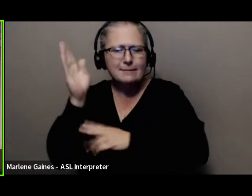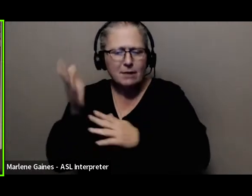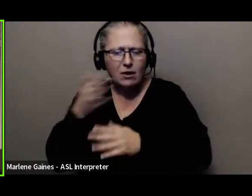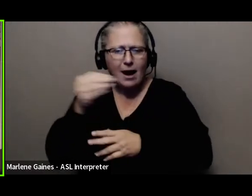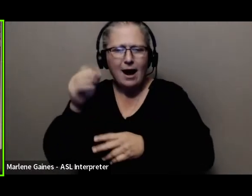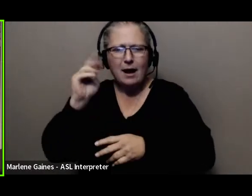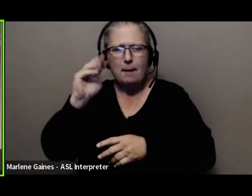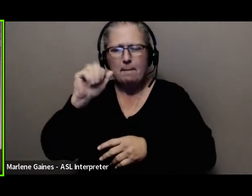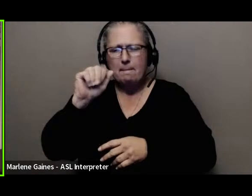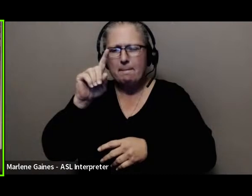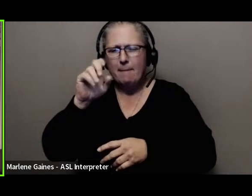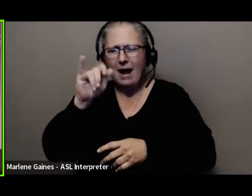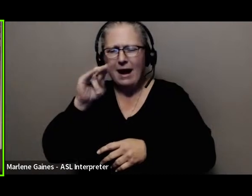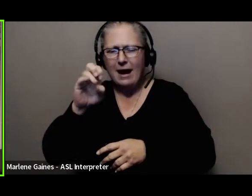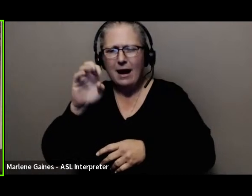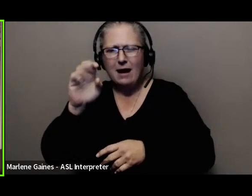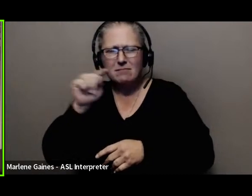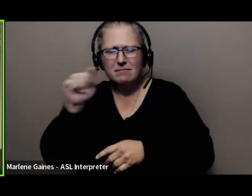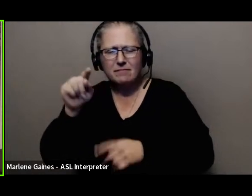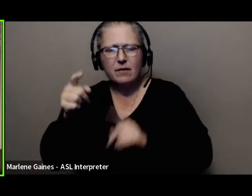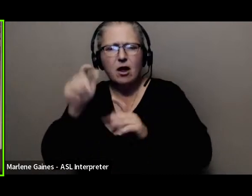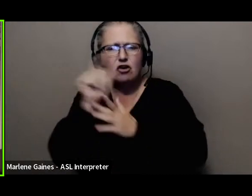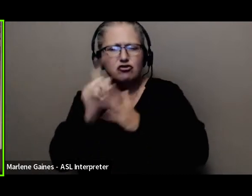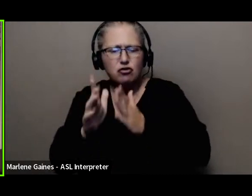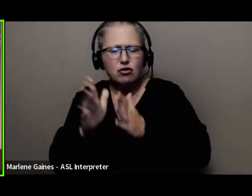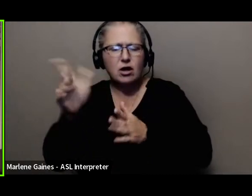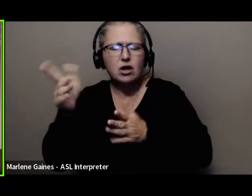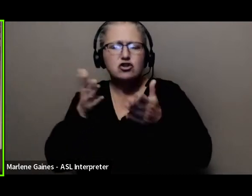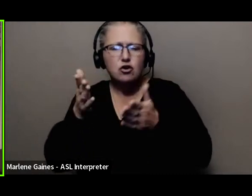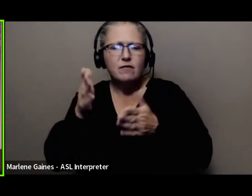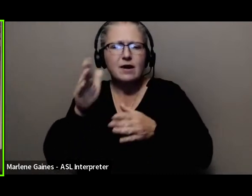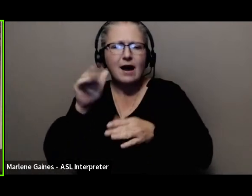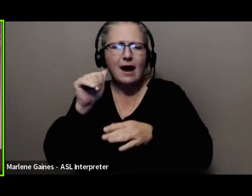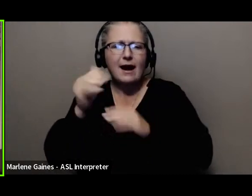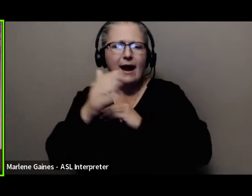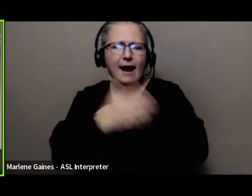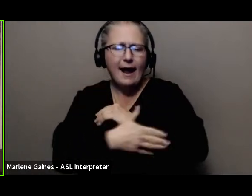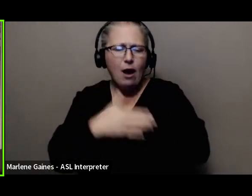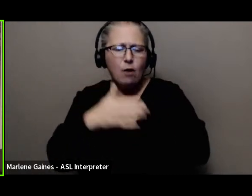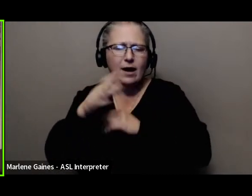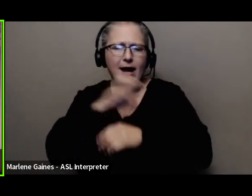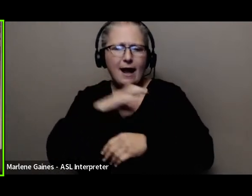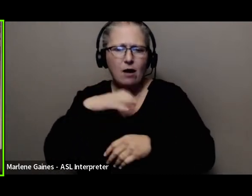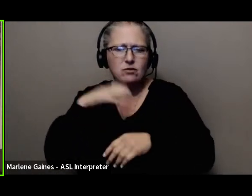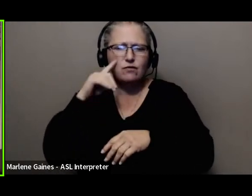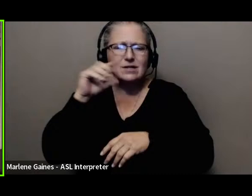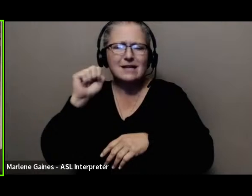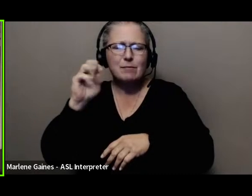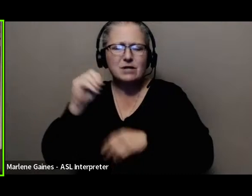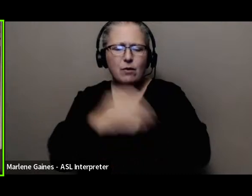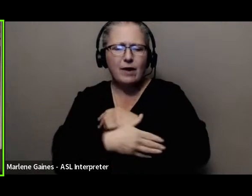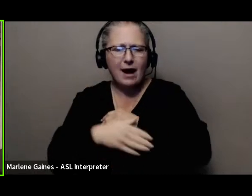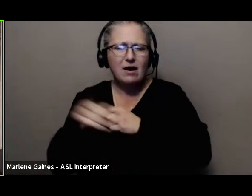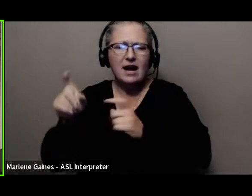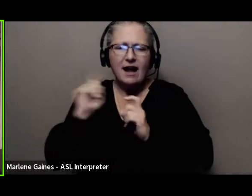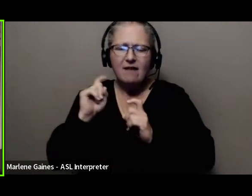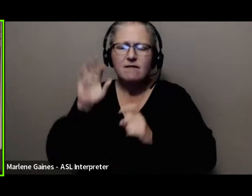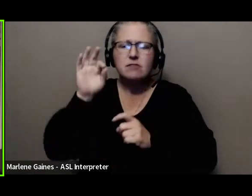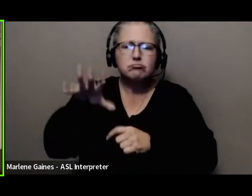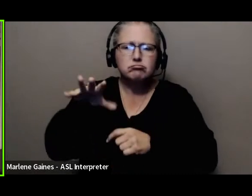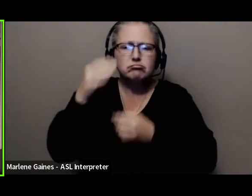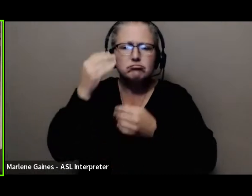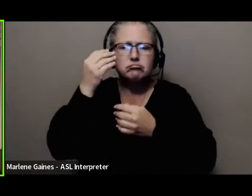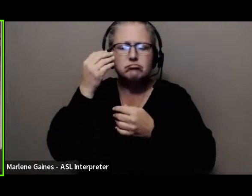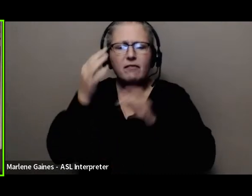Madeline Baum, who's an attorney who also served previously as a county counsel for San Mateo County. They gave us a lot of tips on